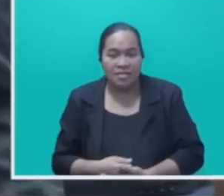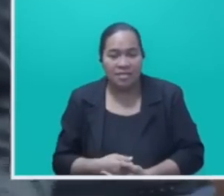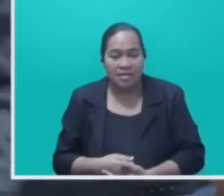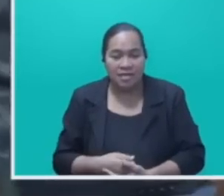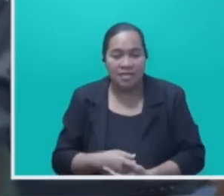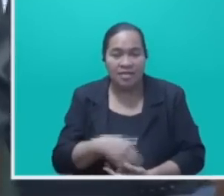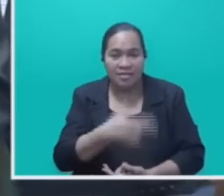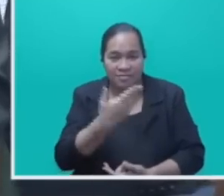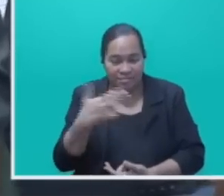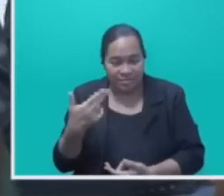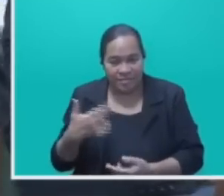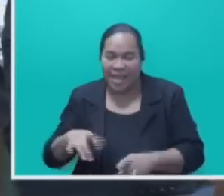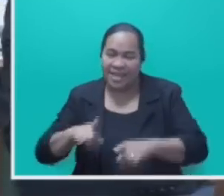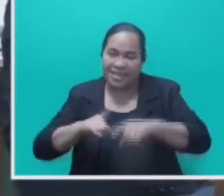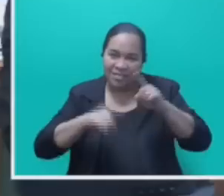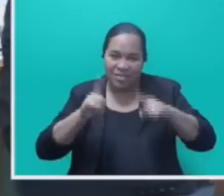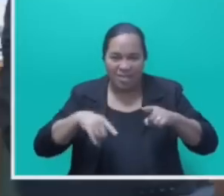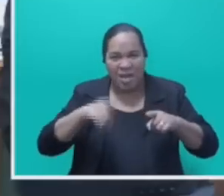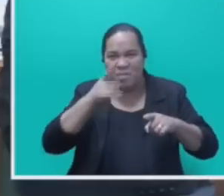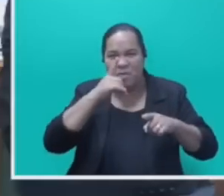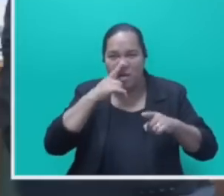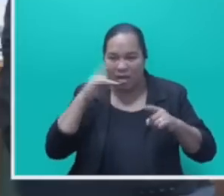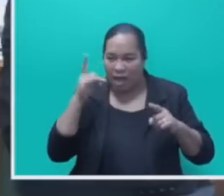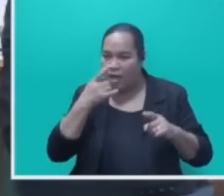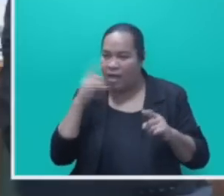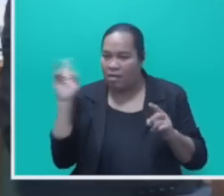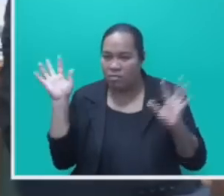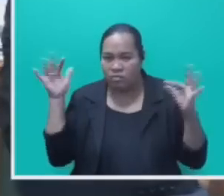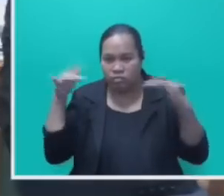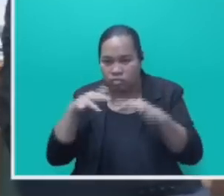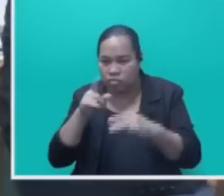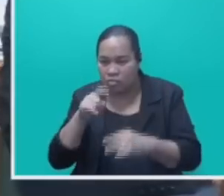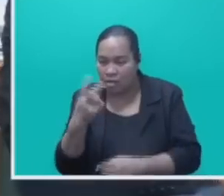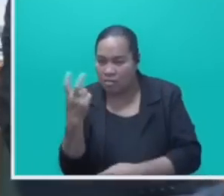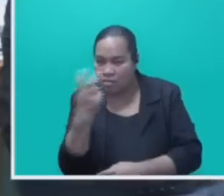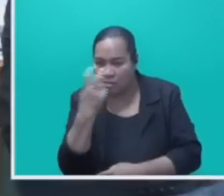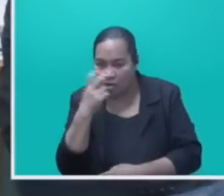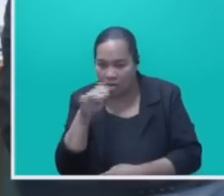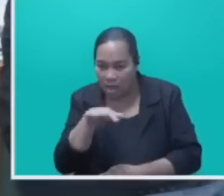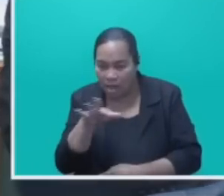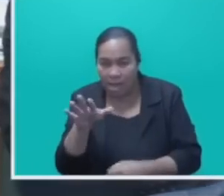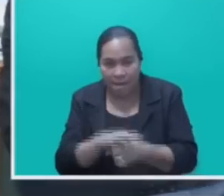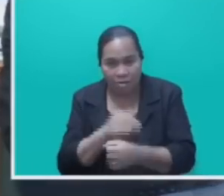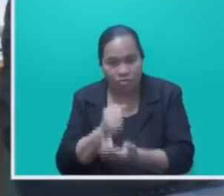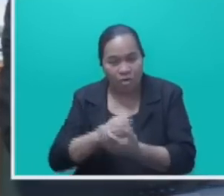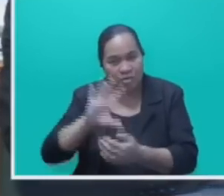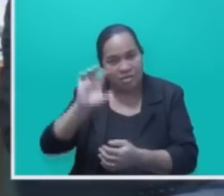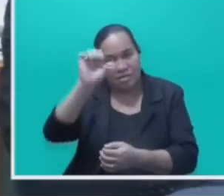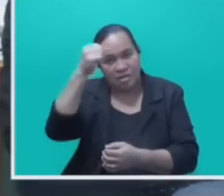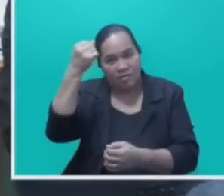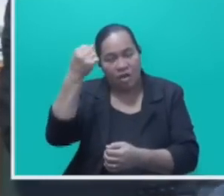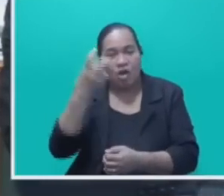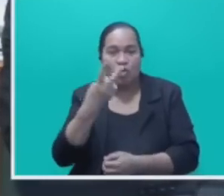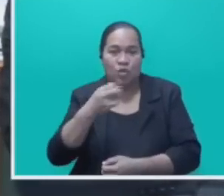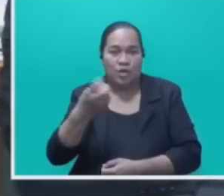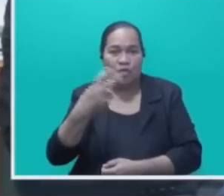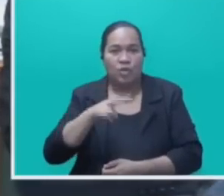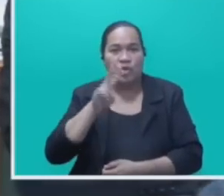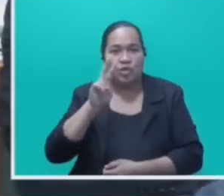Group, the MOG, who all ensured that we successfully conducted the 2022 general